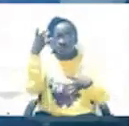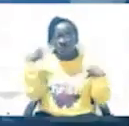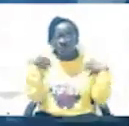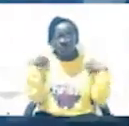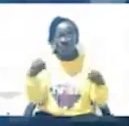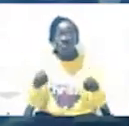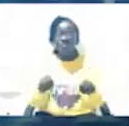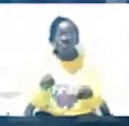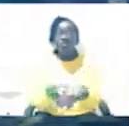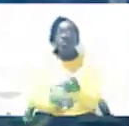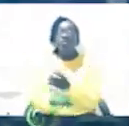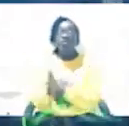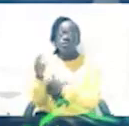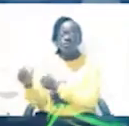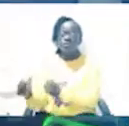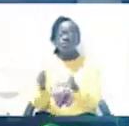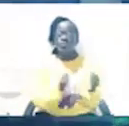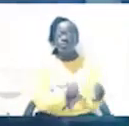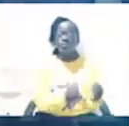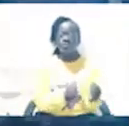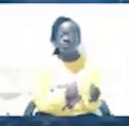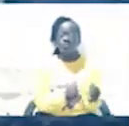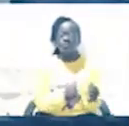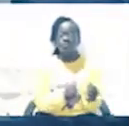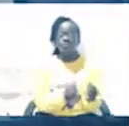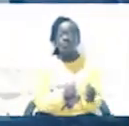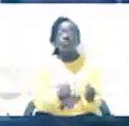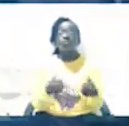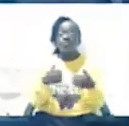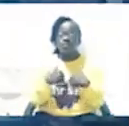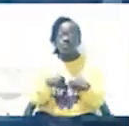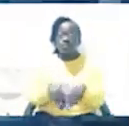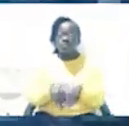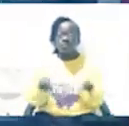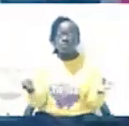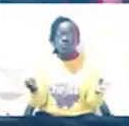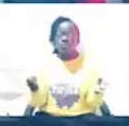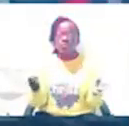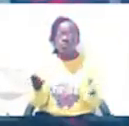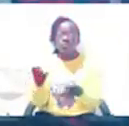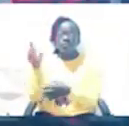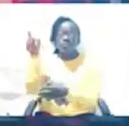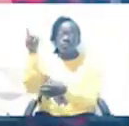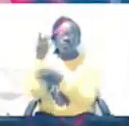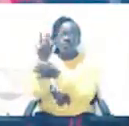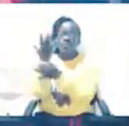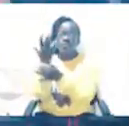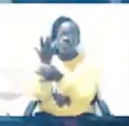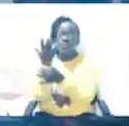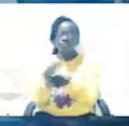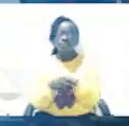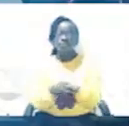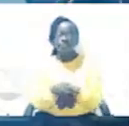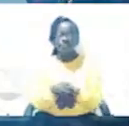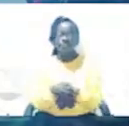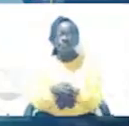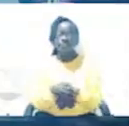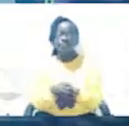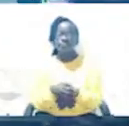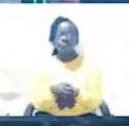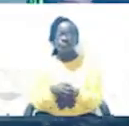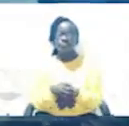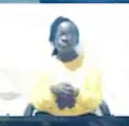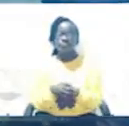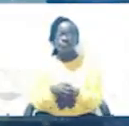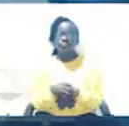Almighty God has opened his arms. It doesn't always